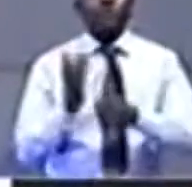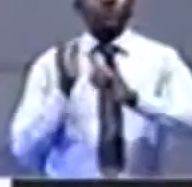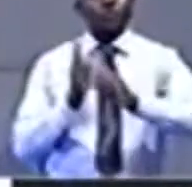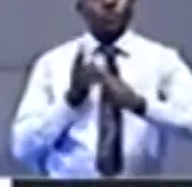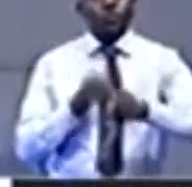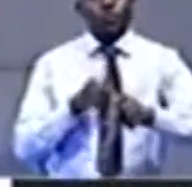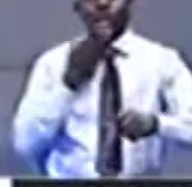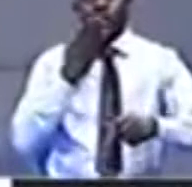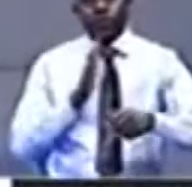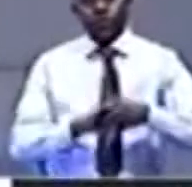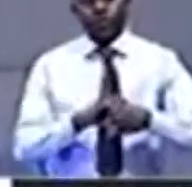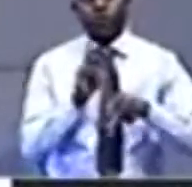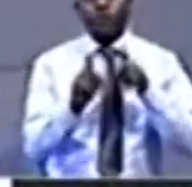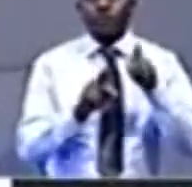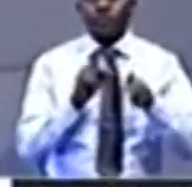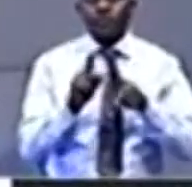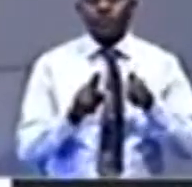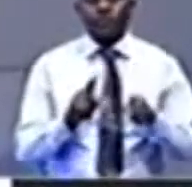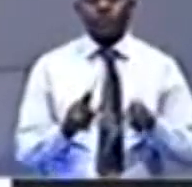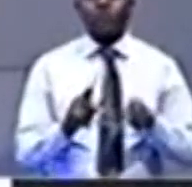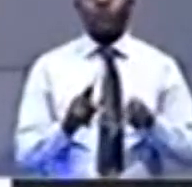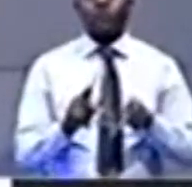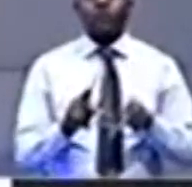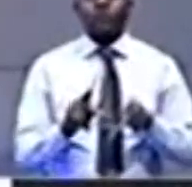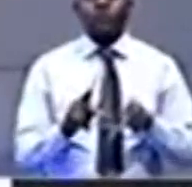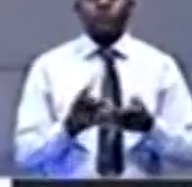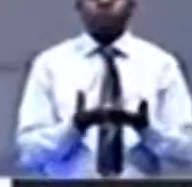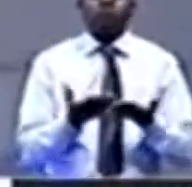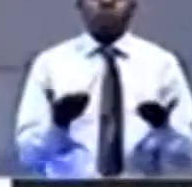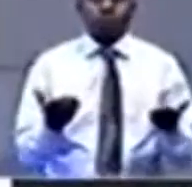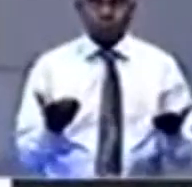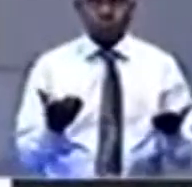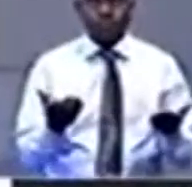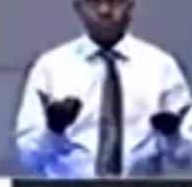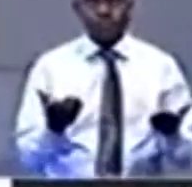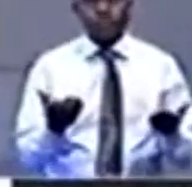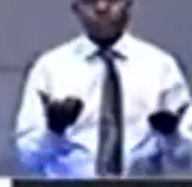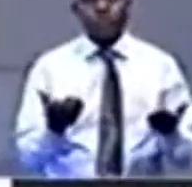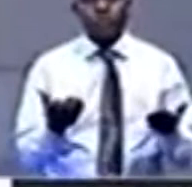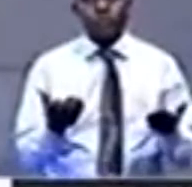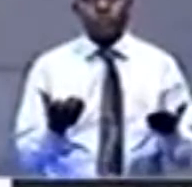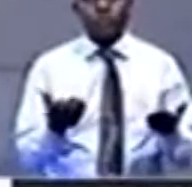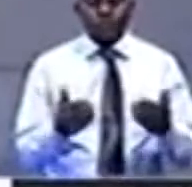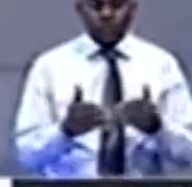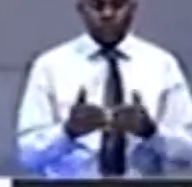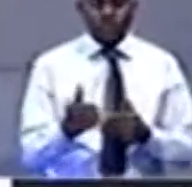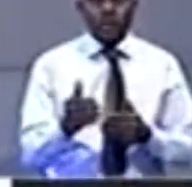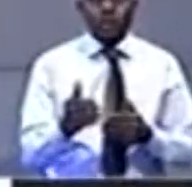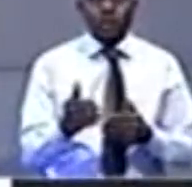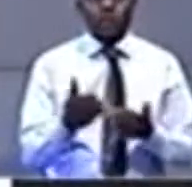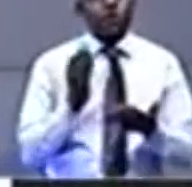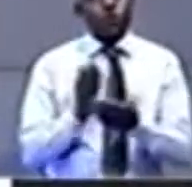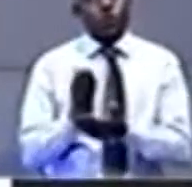throwing stones was fake and was on the outer, but in the inner, they were